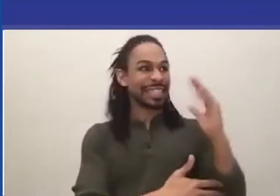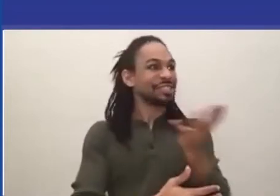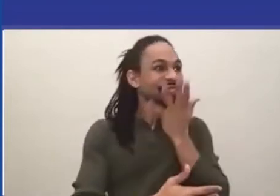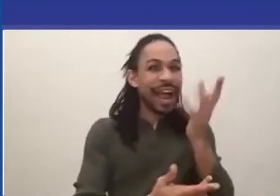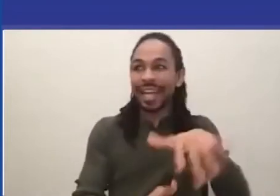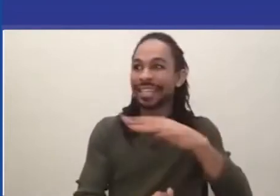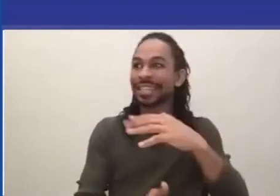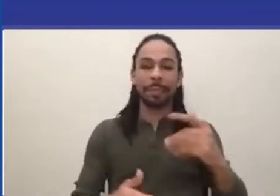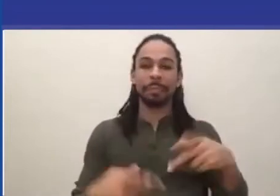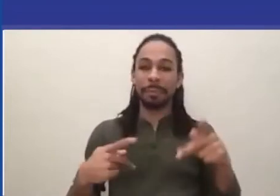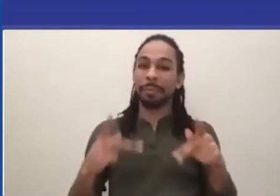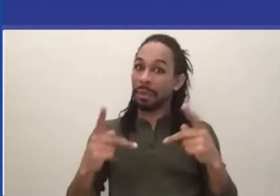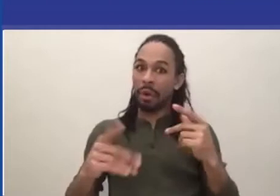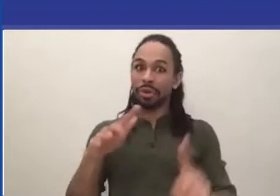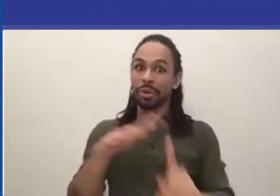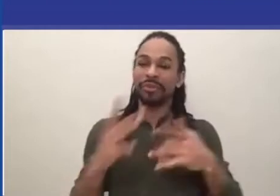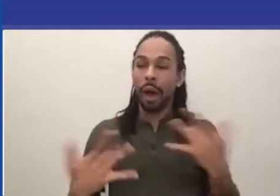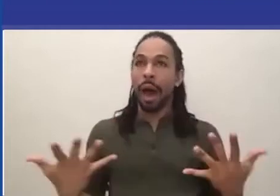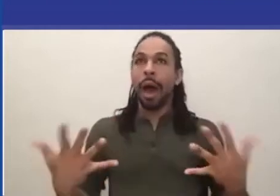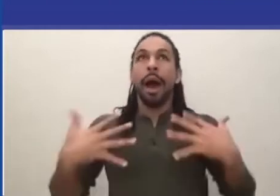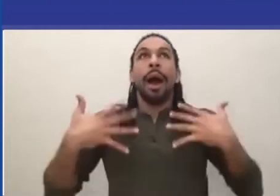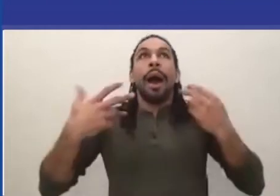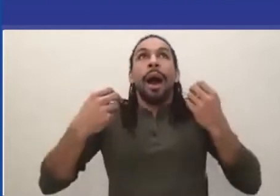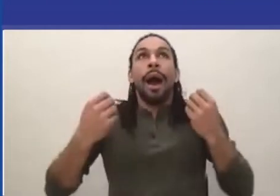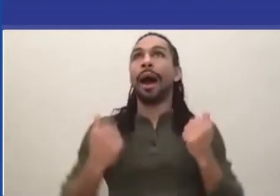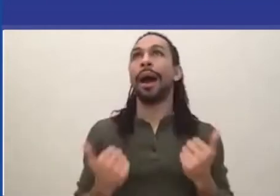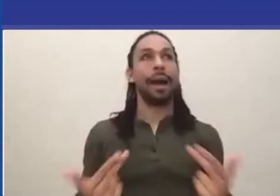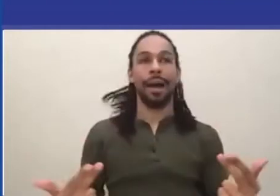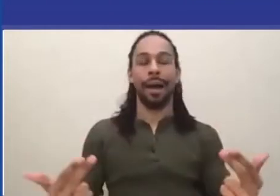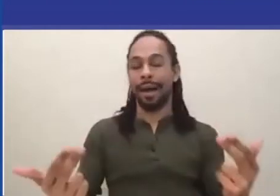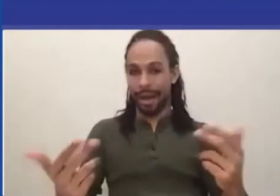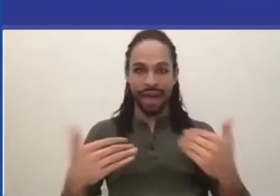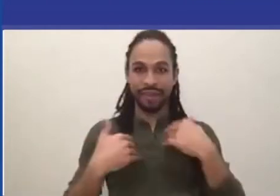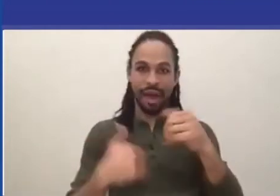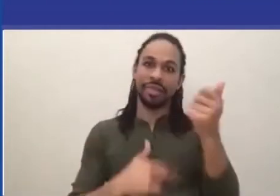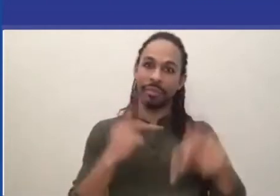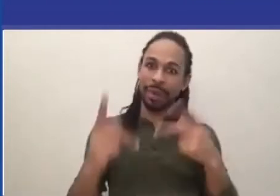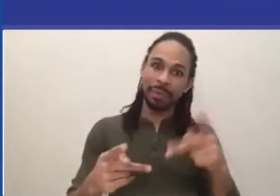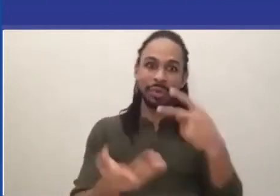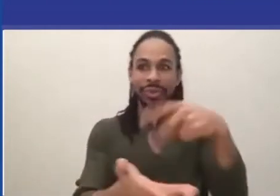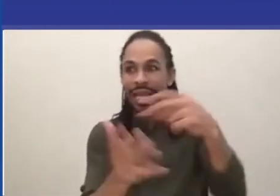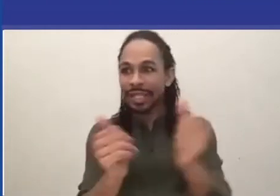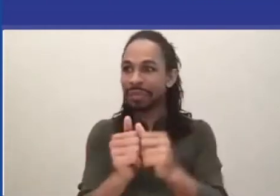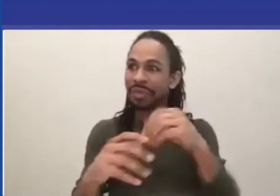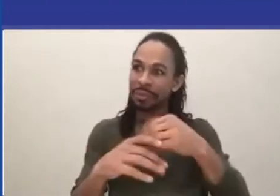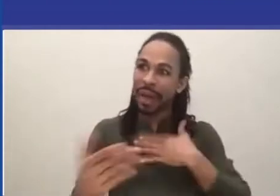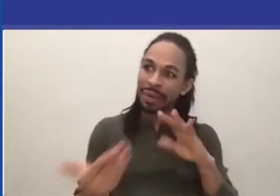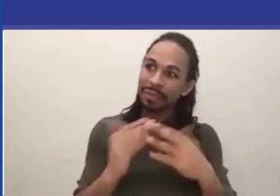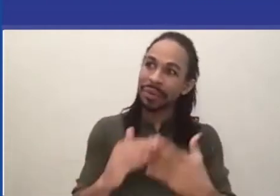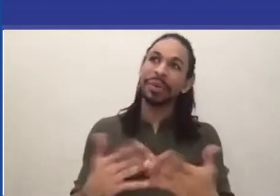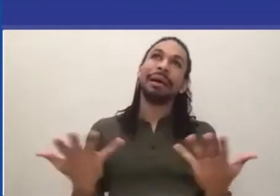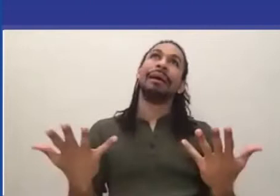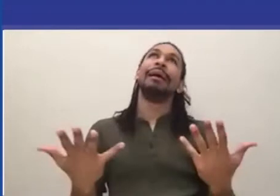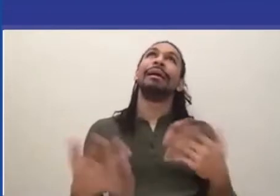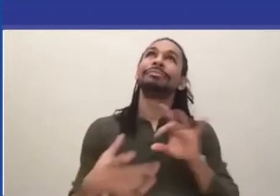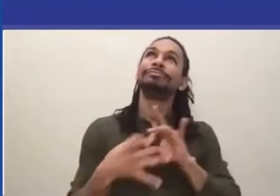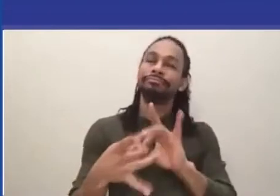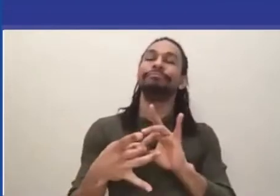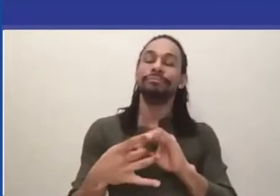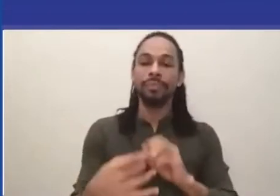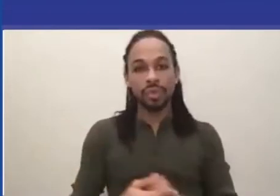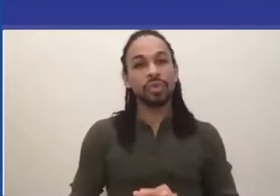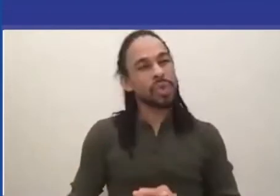other people in my community. So, I think we've adapted really well under